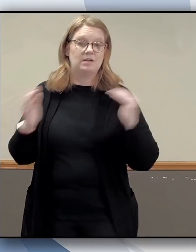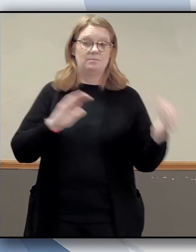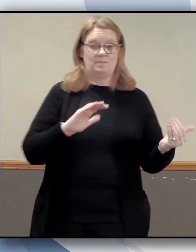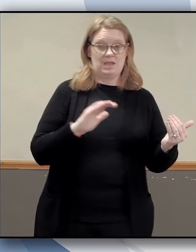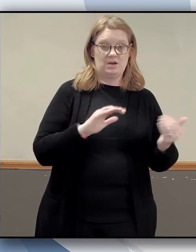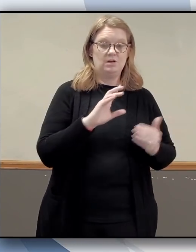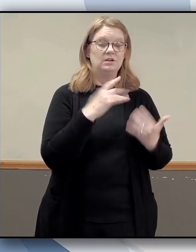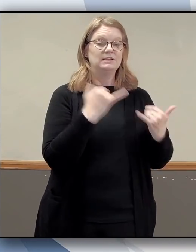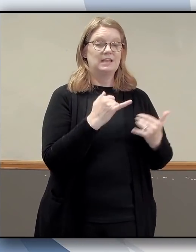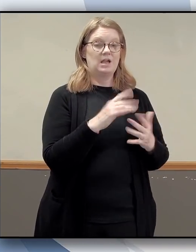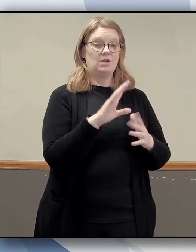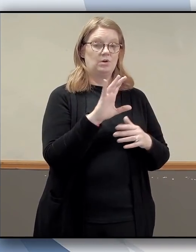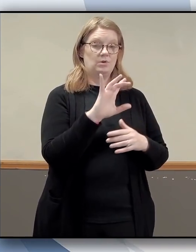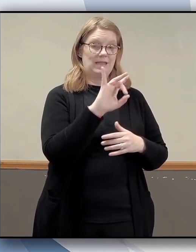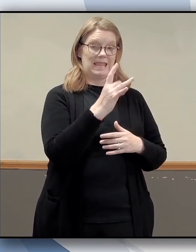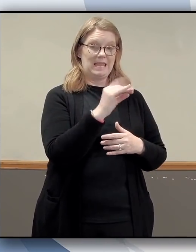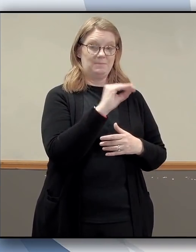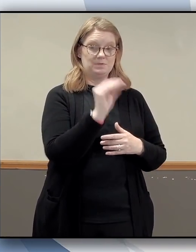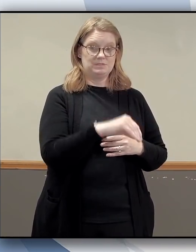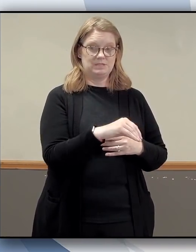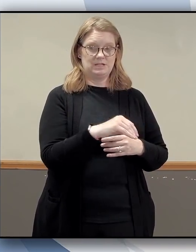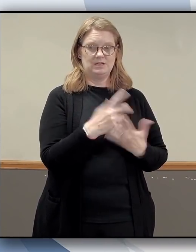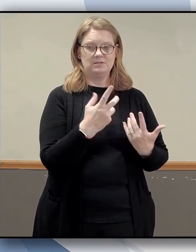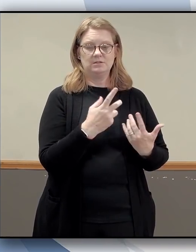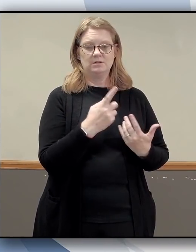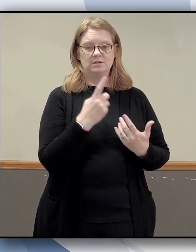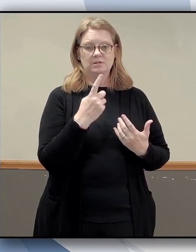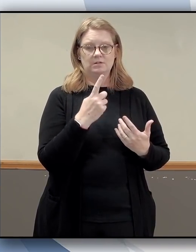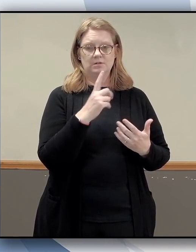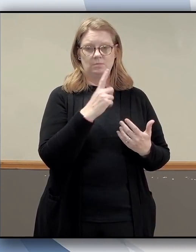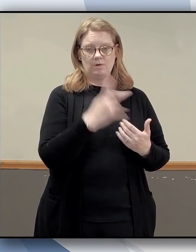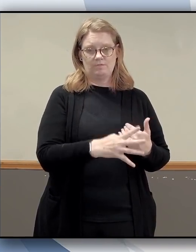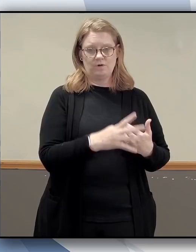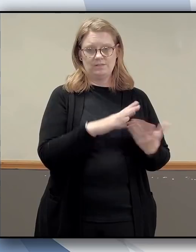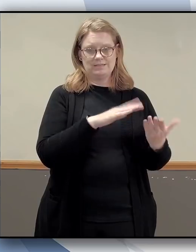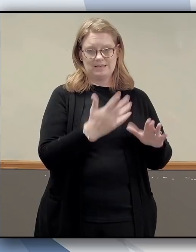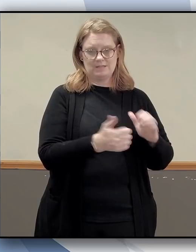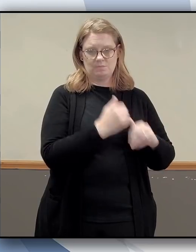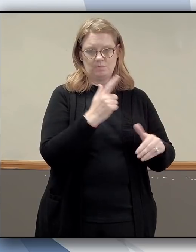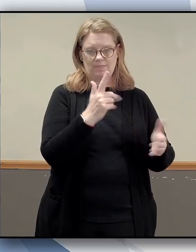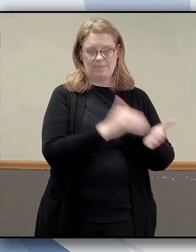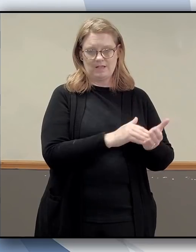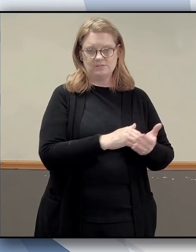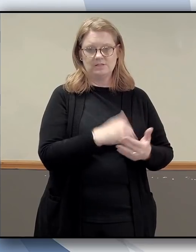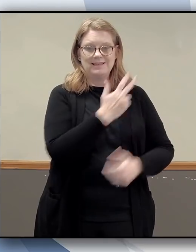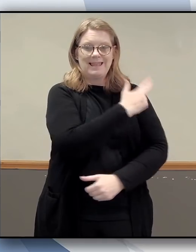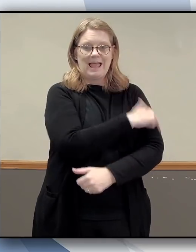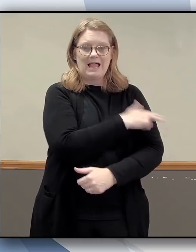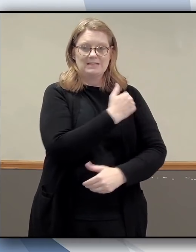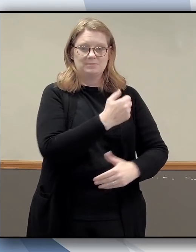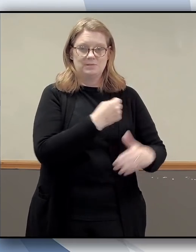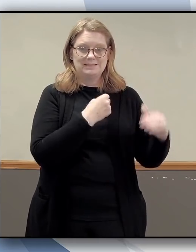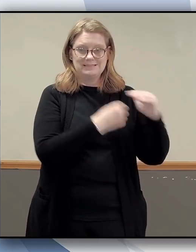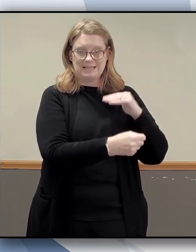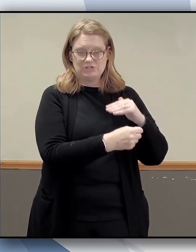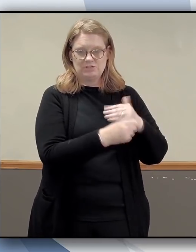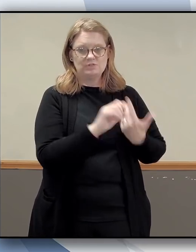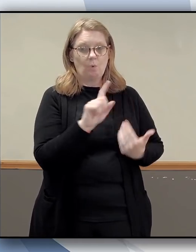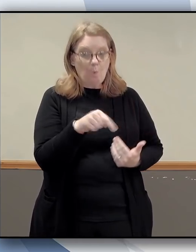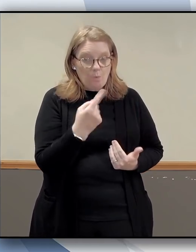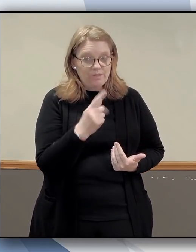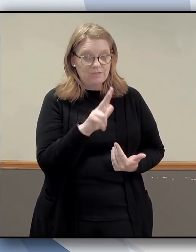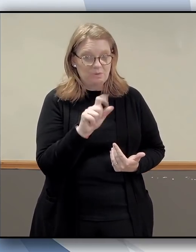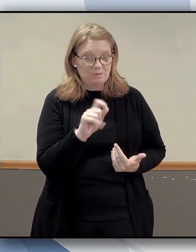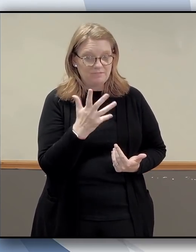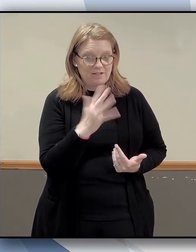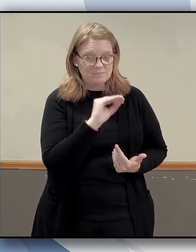8% positivity, 1/4 of that in terms of deaths per 1,000, a hospitalization rate that's 1/10, and we're doing